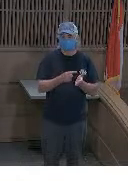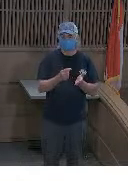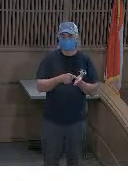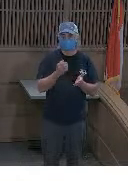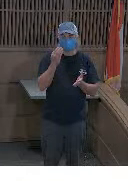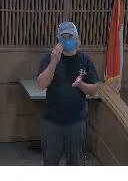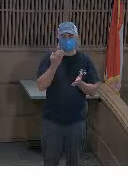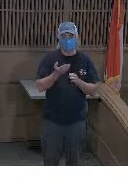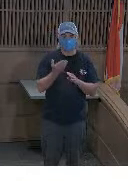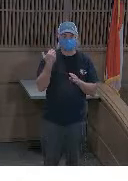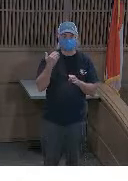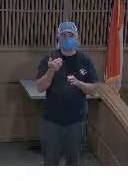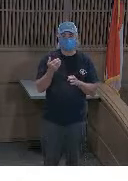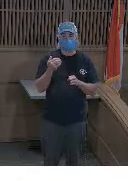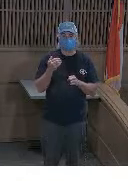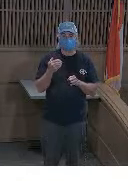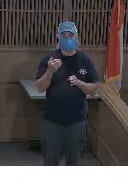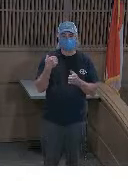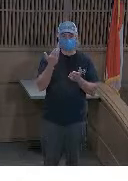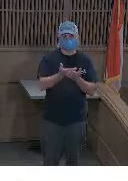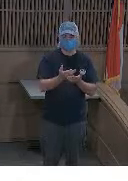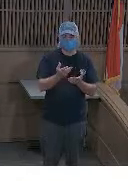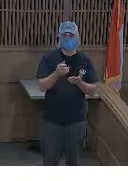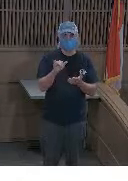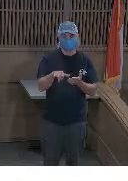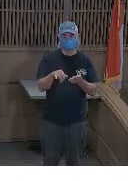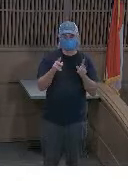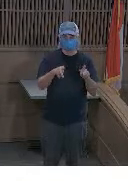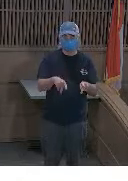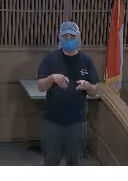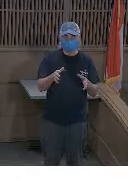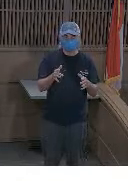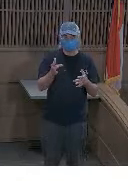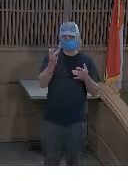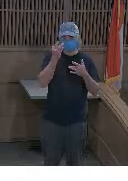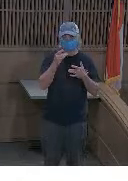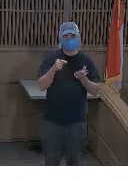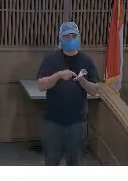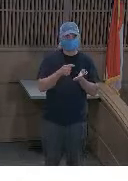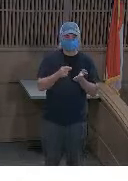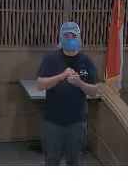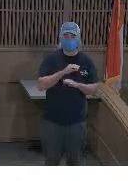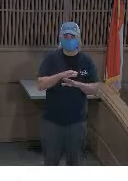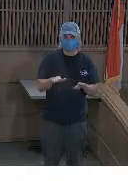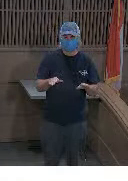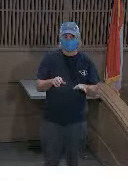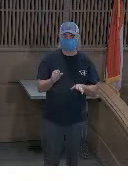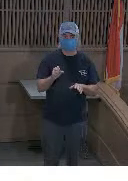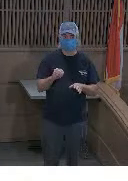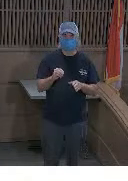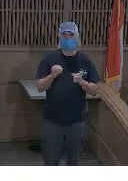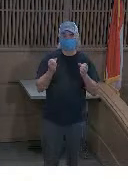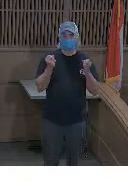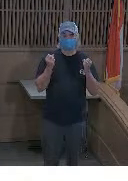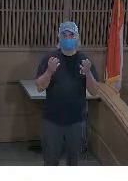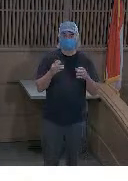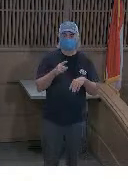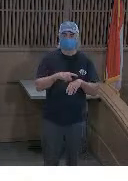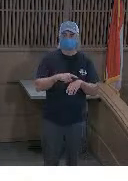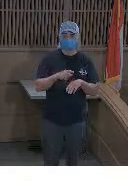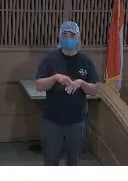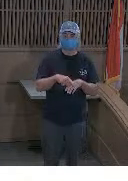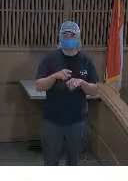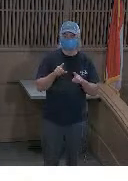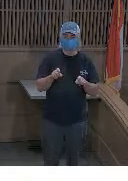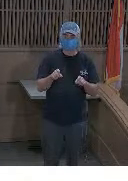person had the virus, have been tested positive. Sometimes they don't. So many times we're going to ask questions.